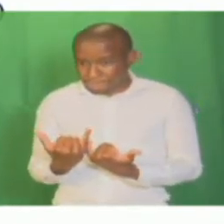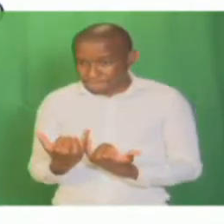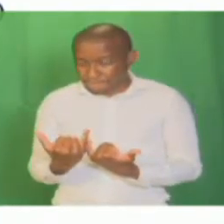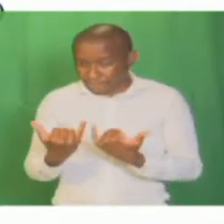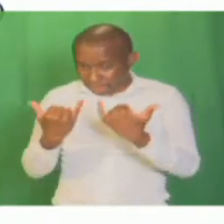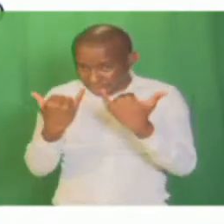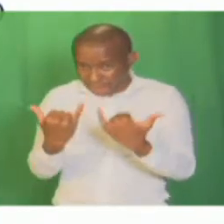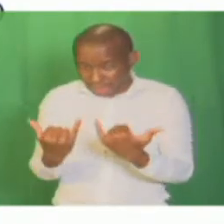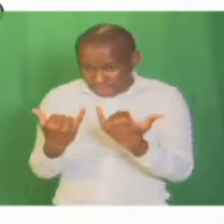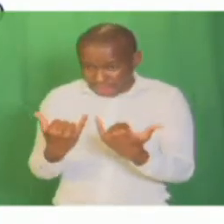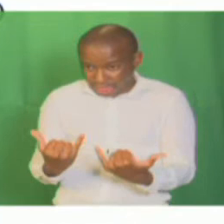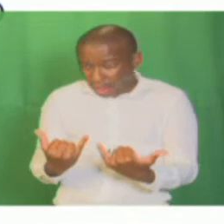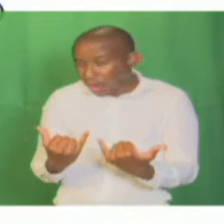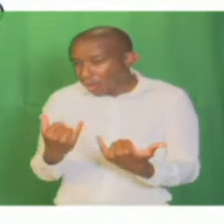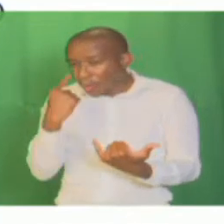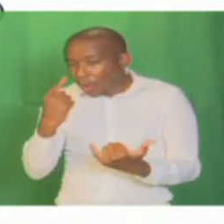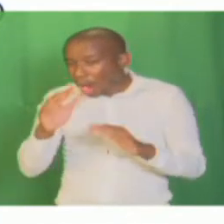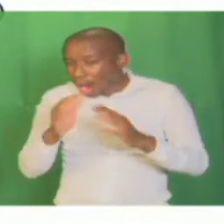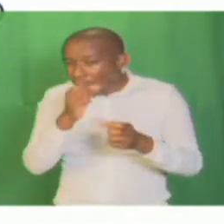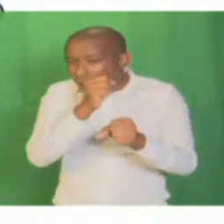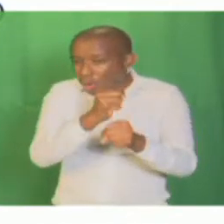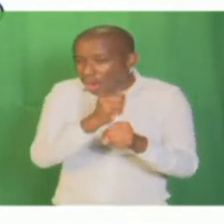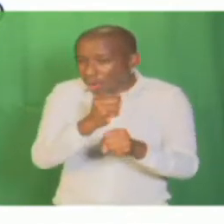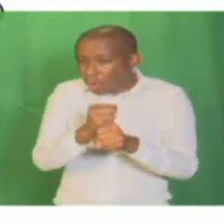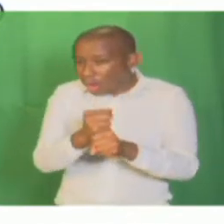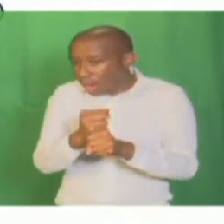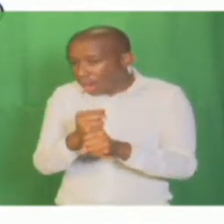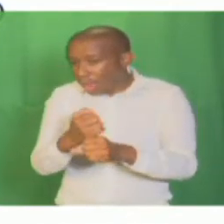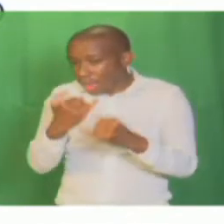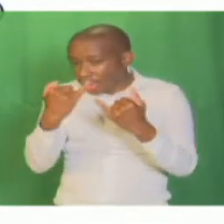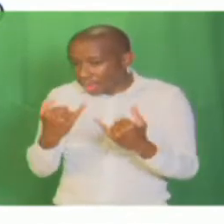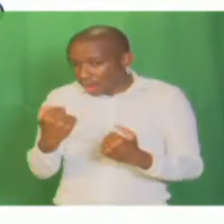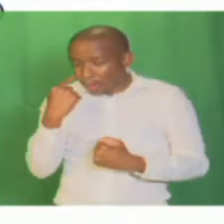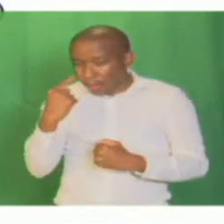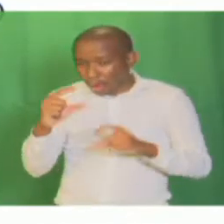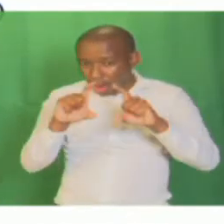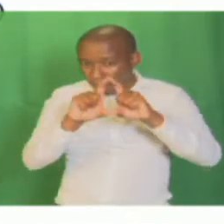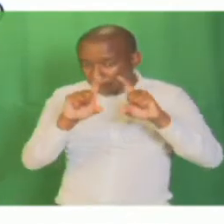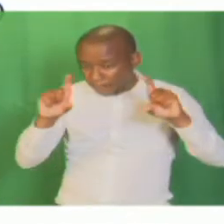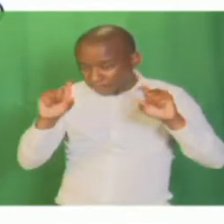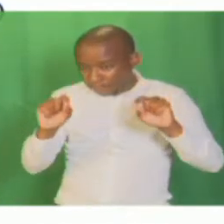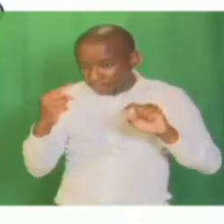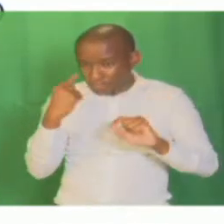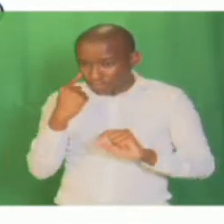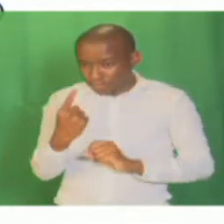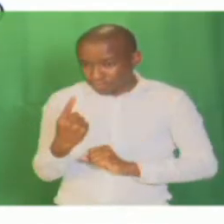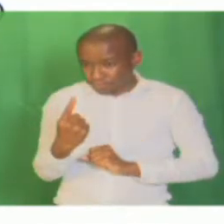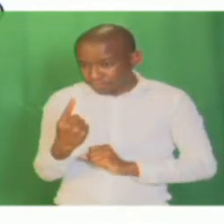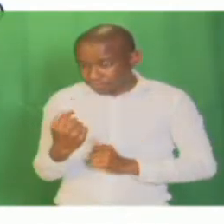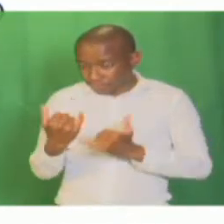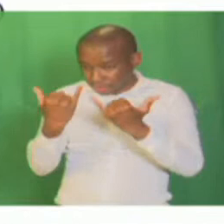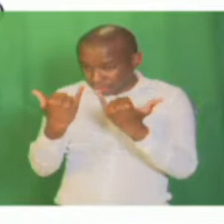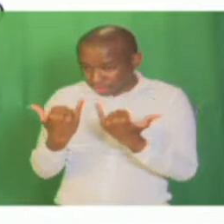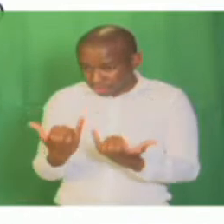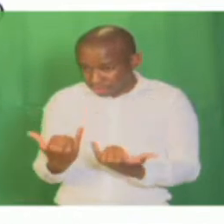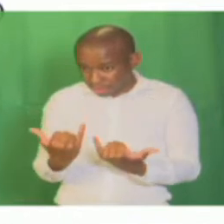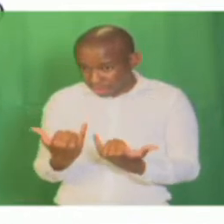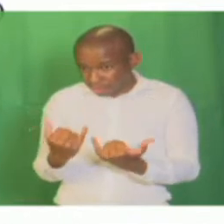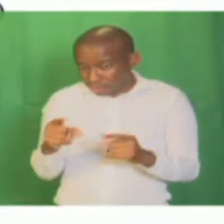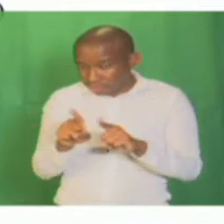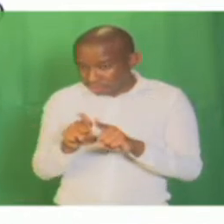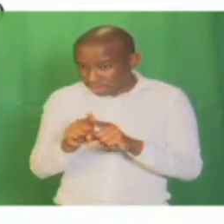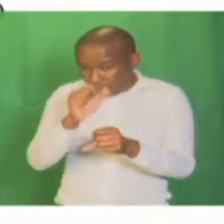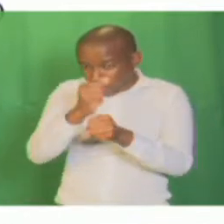at how are we going to distribute this? We've already expanded this rectangle. Sorry, it's not a triangle, it's a rectangle. We are going to expand